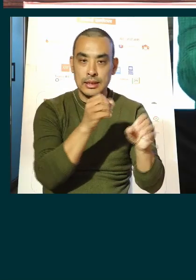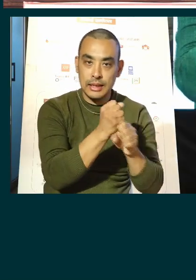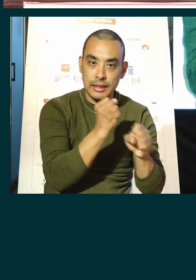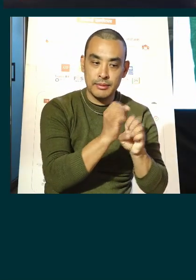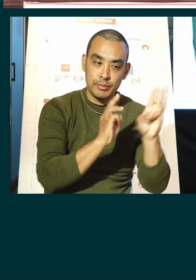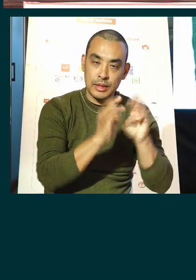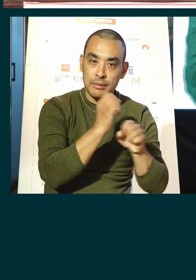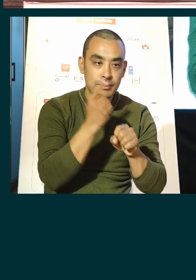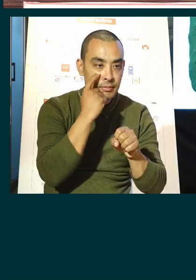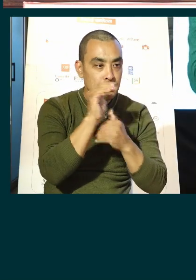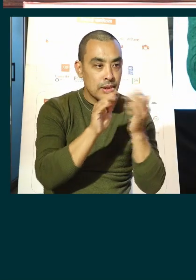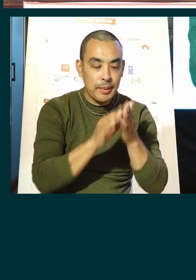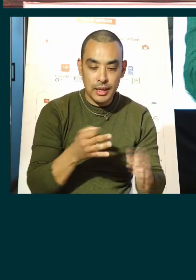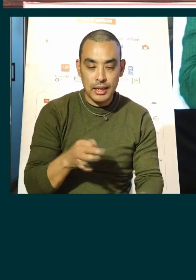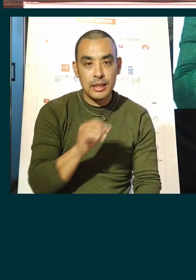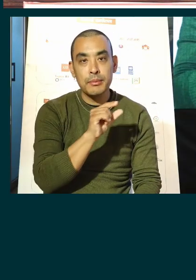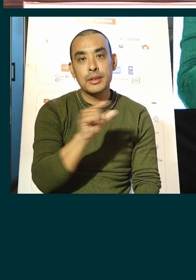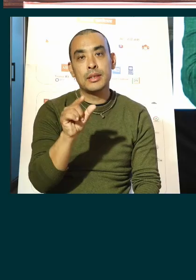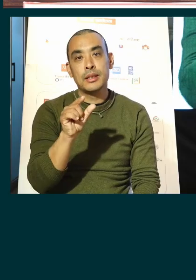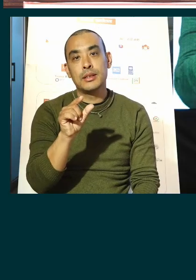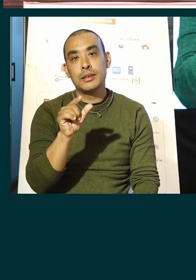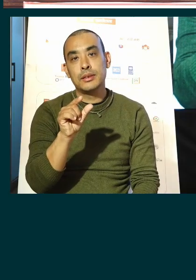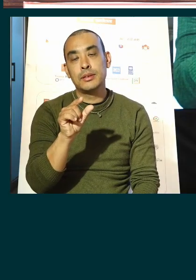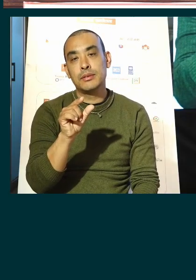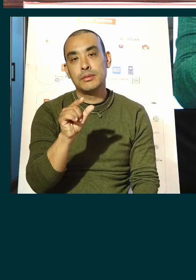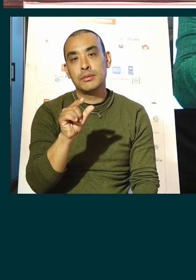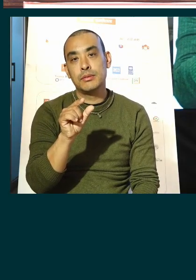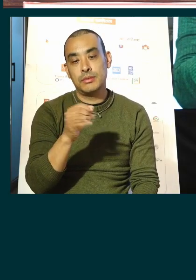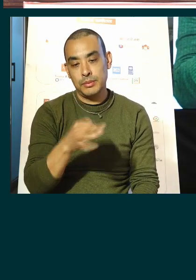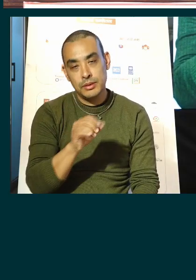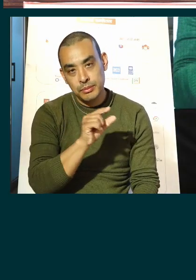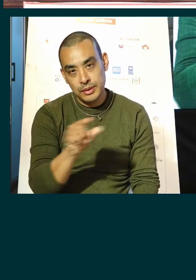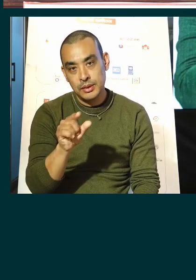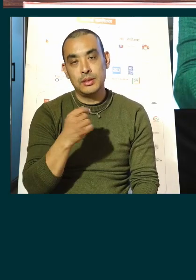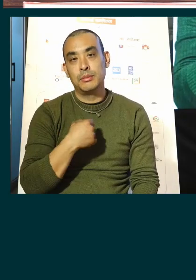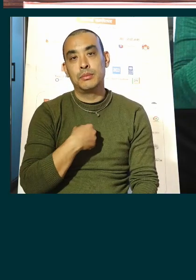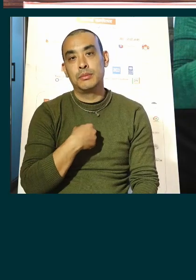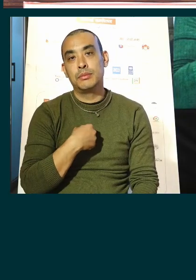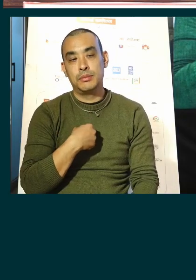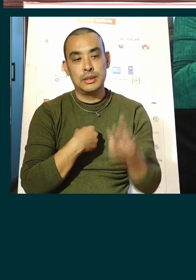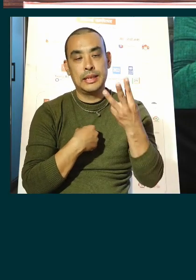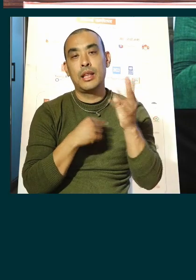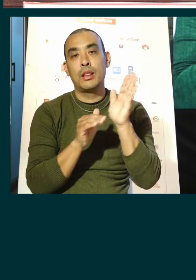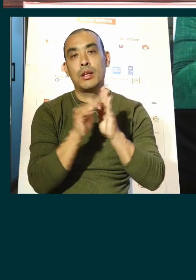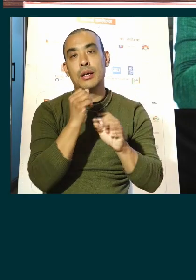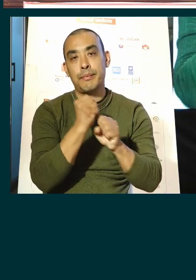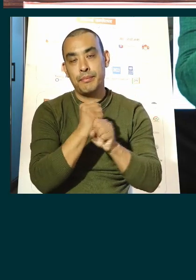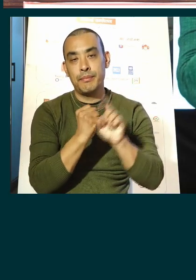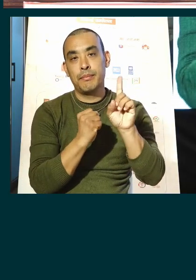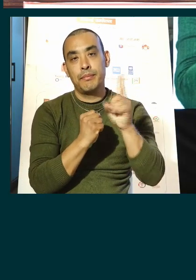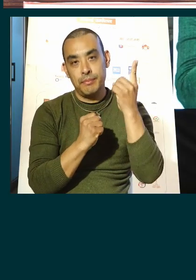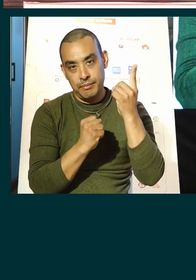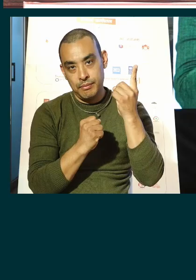visual representations of menstruation in India with a focus on Mumbai. I'm doing on 3 different levels. For the first one